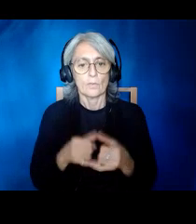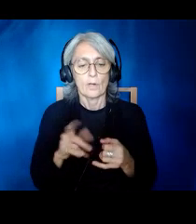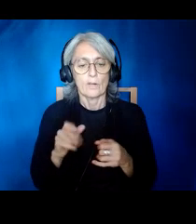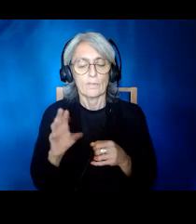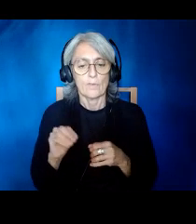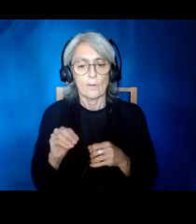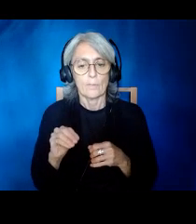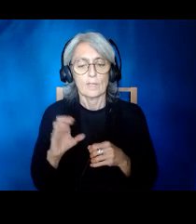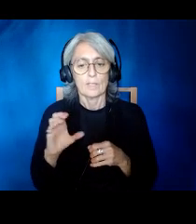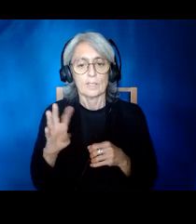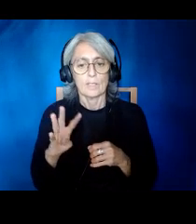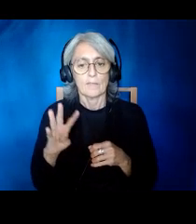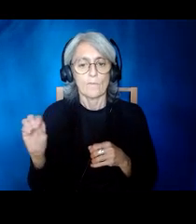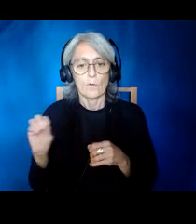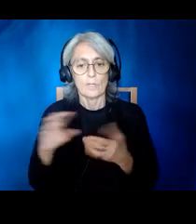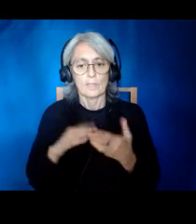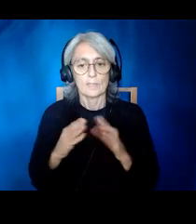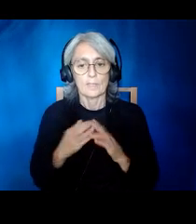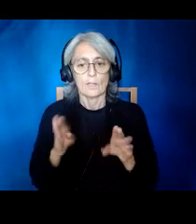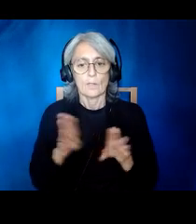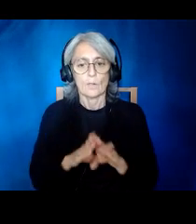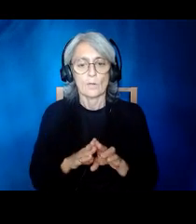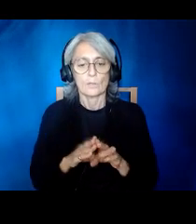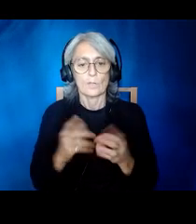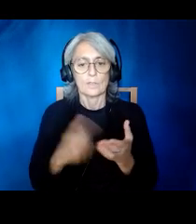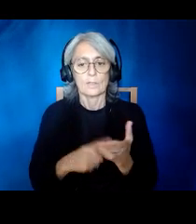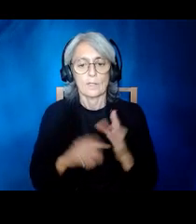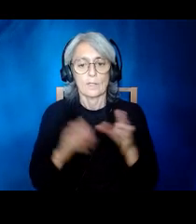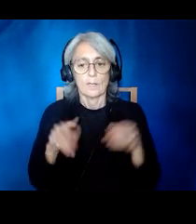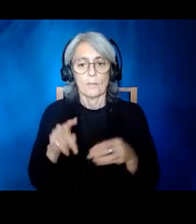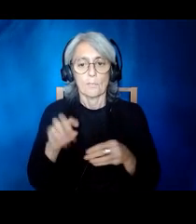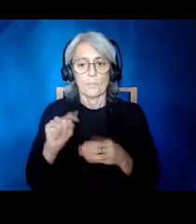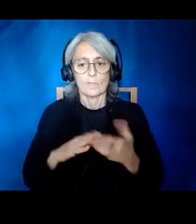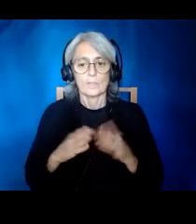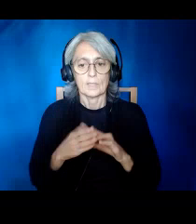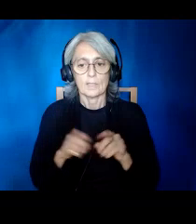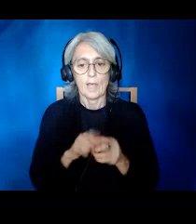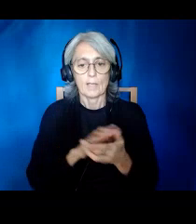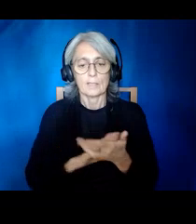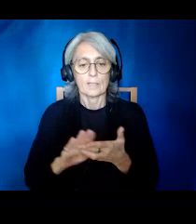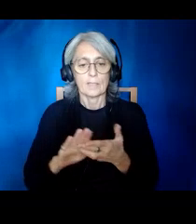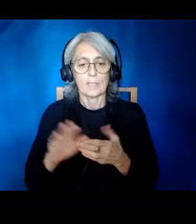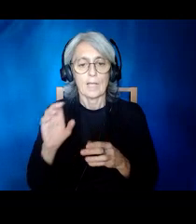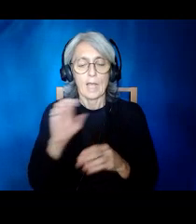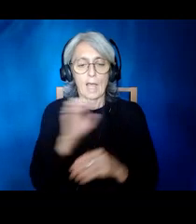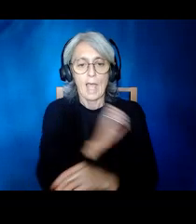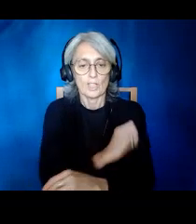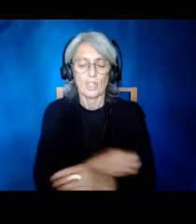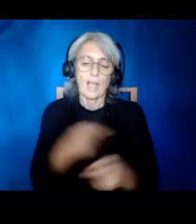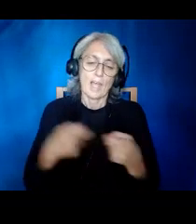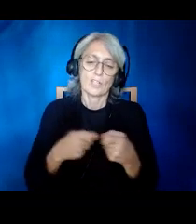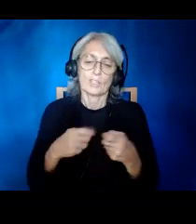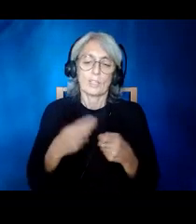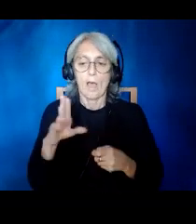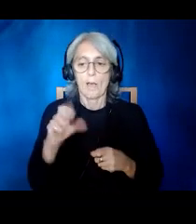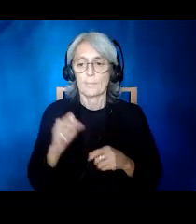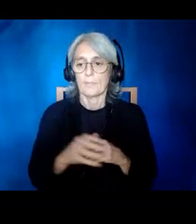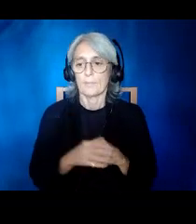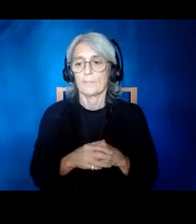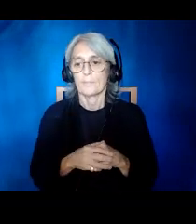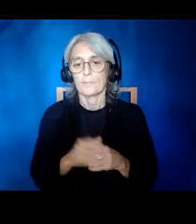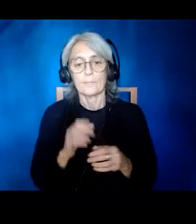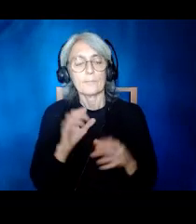the C40 Cities closed-door discussion focused on port cities as clean energy hubs. Lastly, on Climate Week,